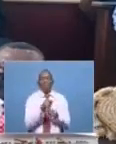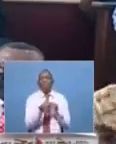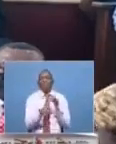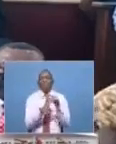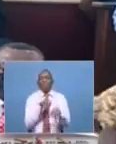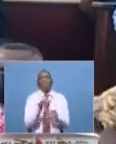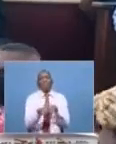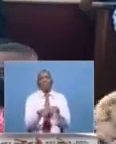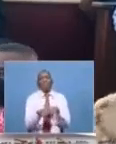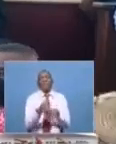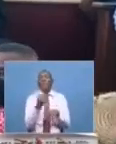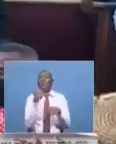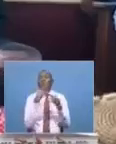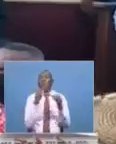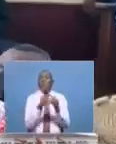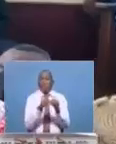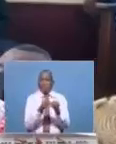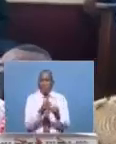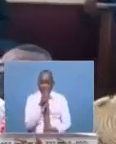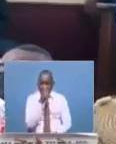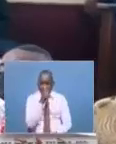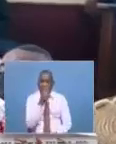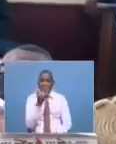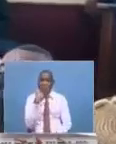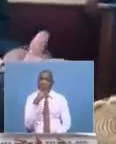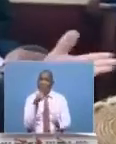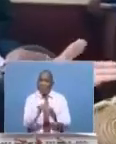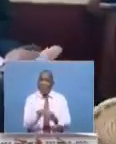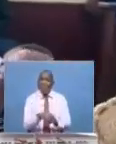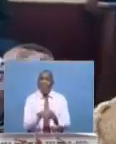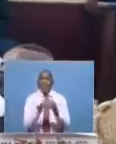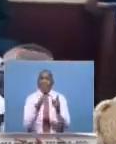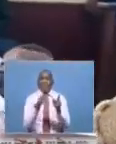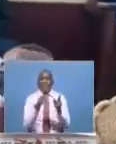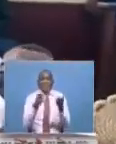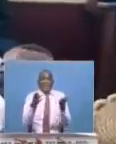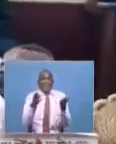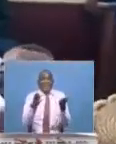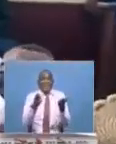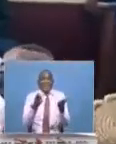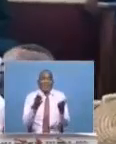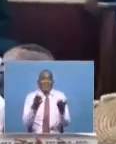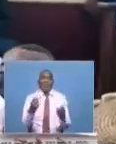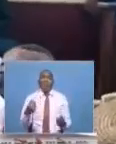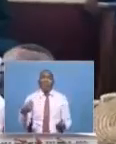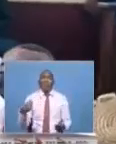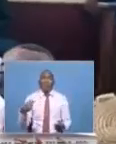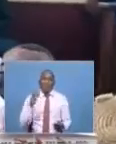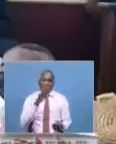Her conduct was flawed, and attempts were being made